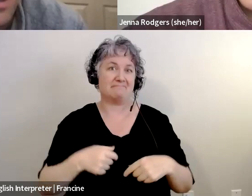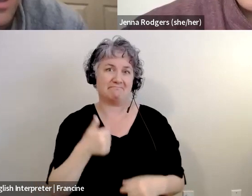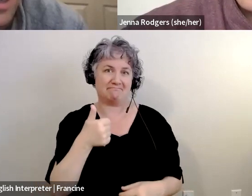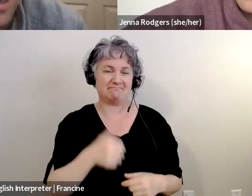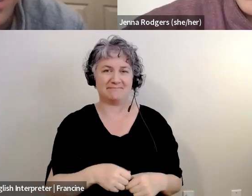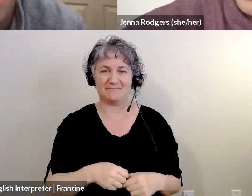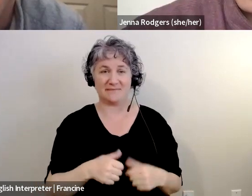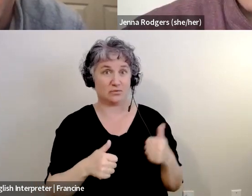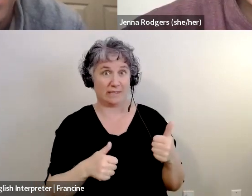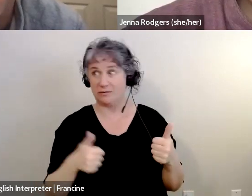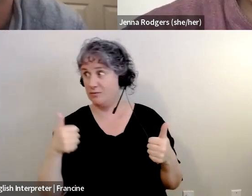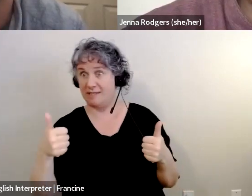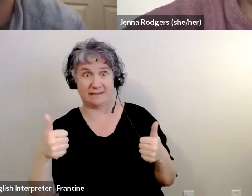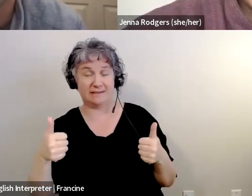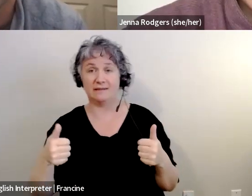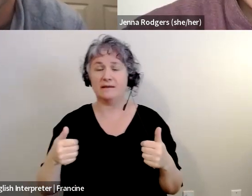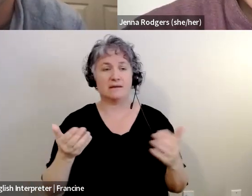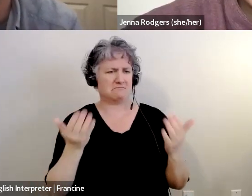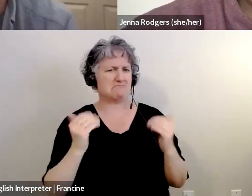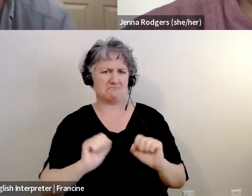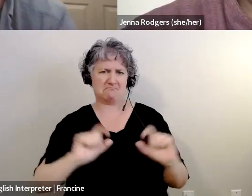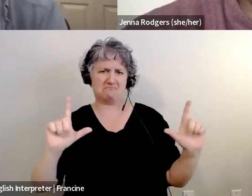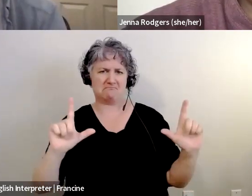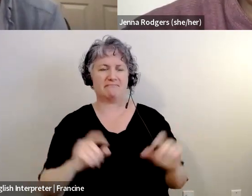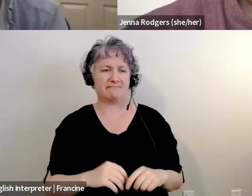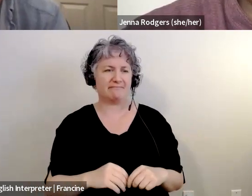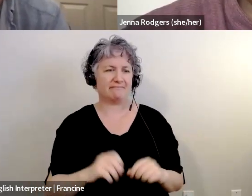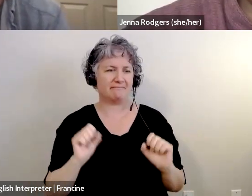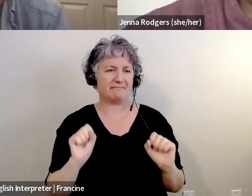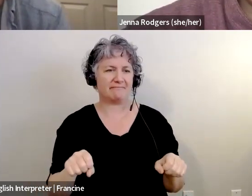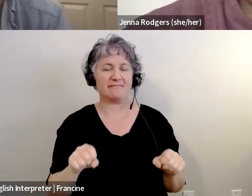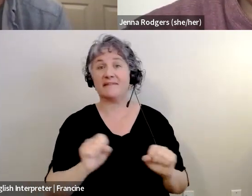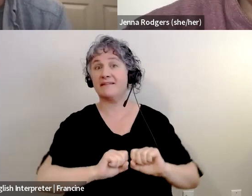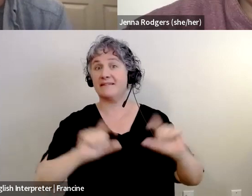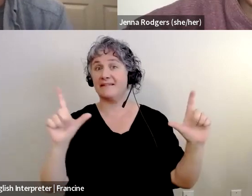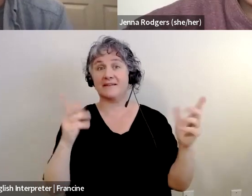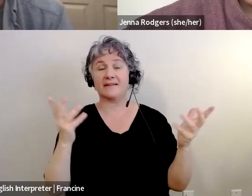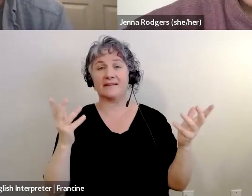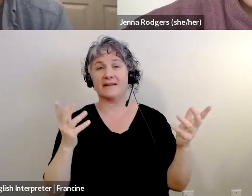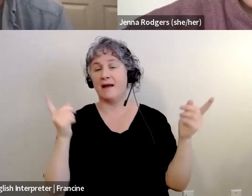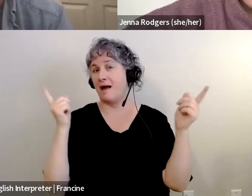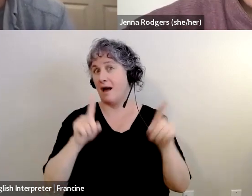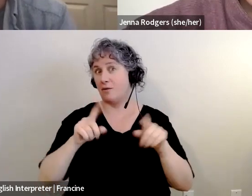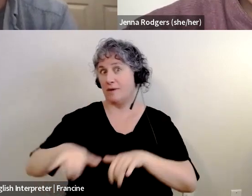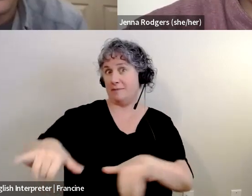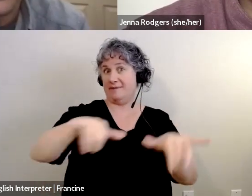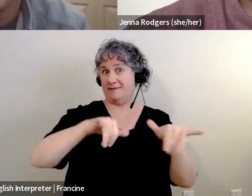Okay. Great. So we can move on to the next slide, which is a little working agreement.